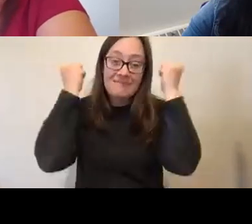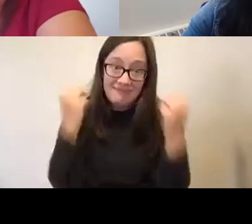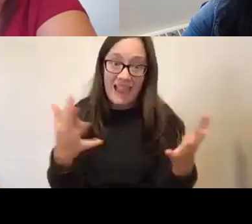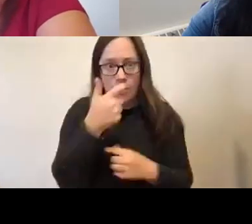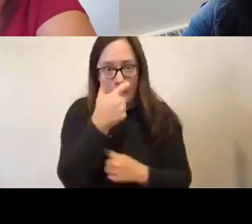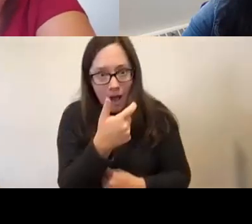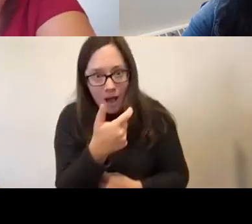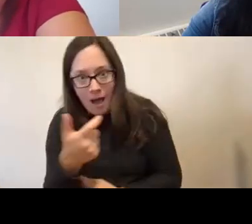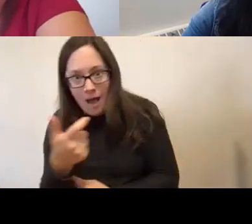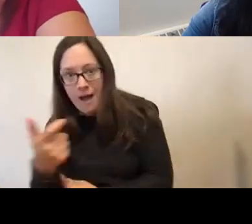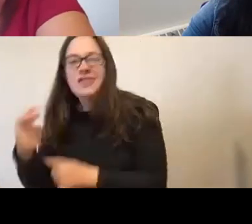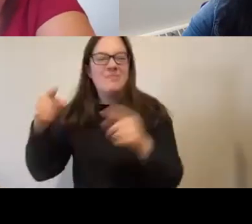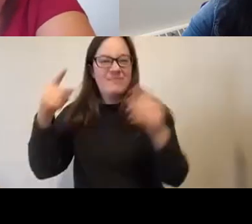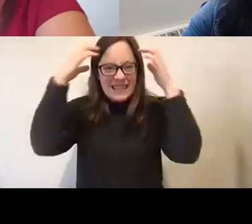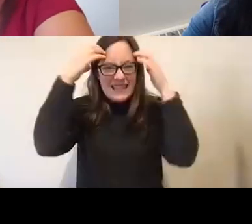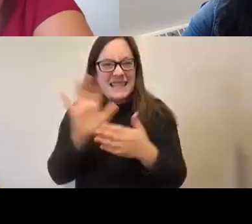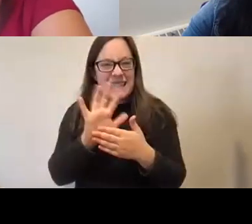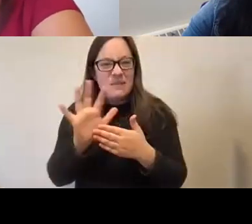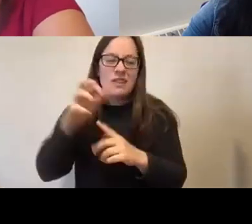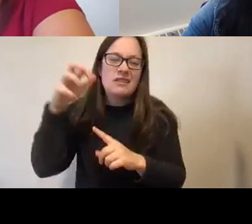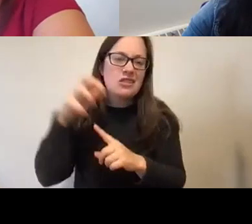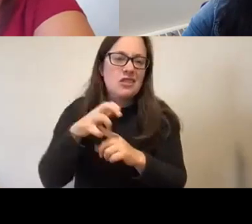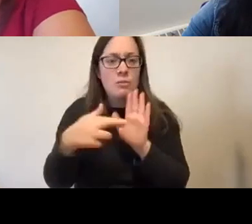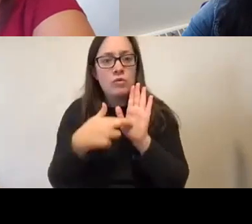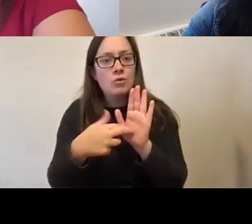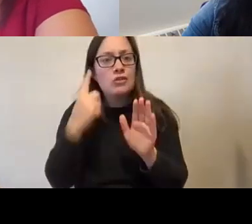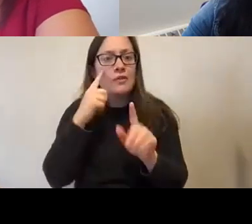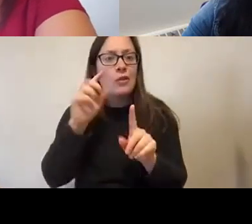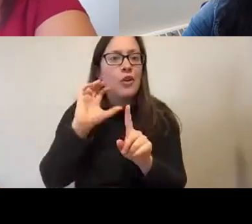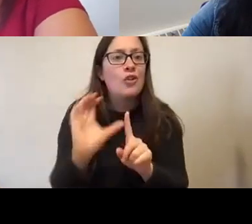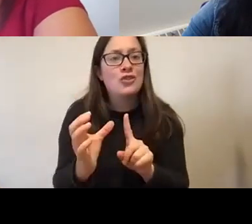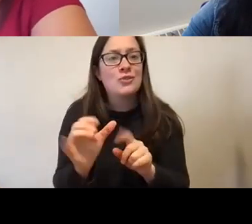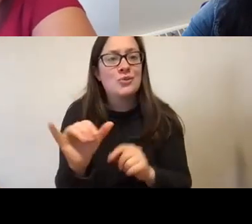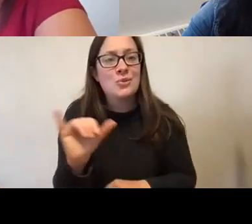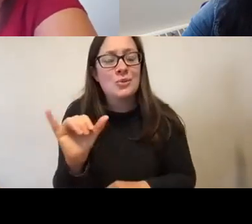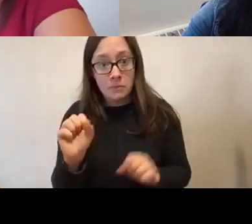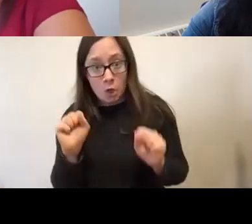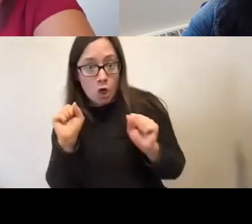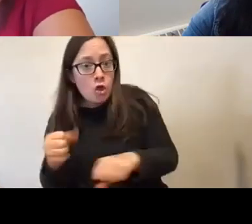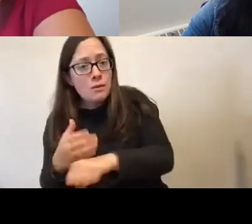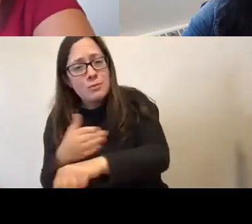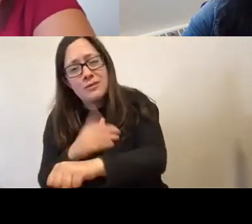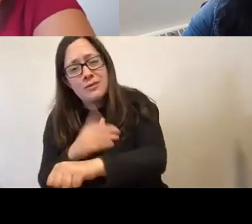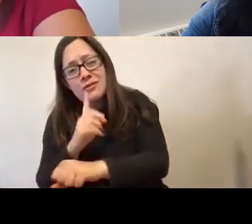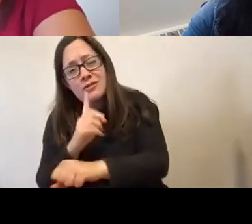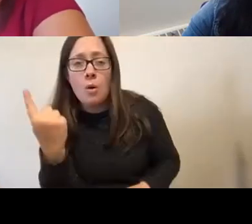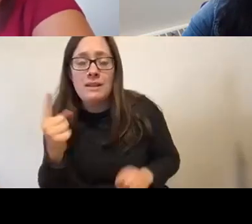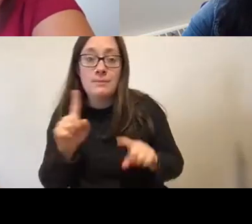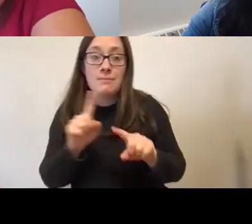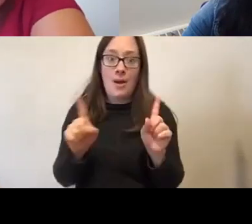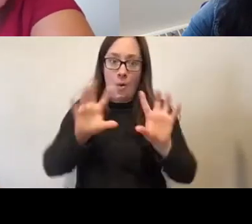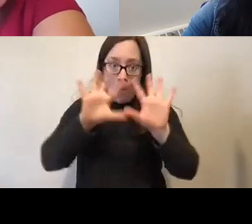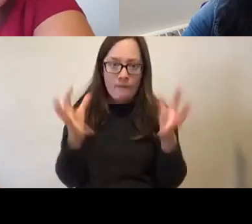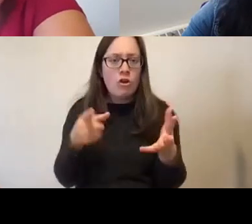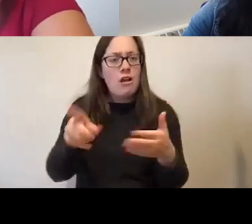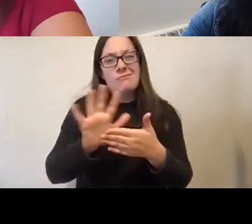at representation of culture in there. And there's always opportunities to be better, but I thought overall it was pretty good. And